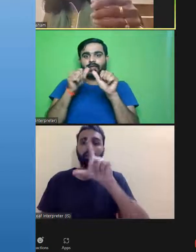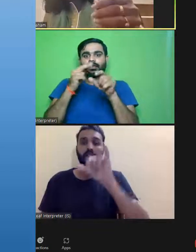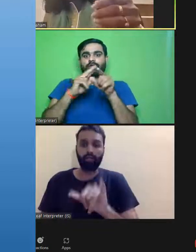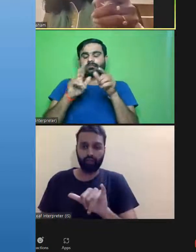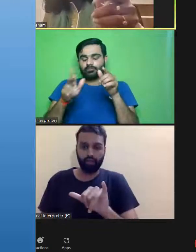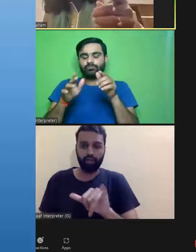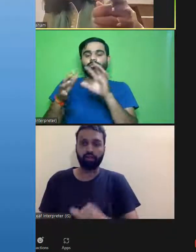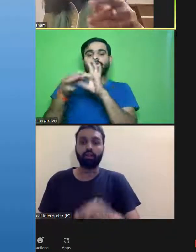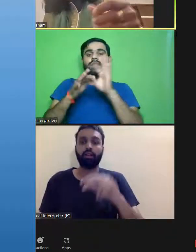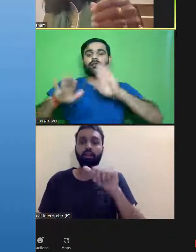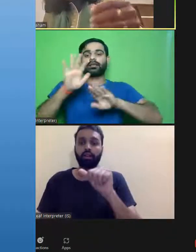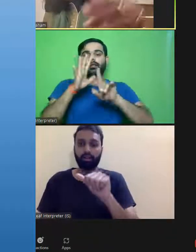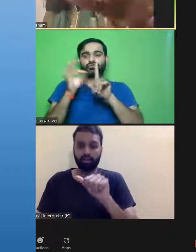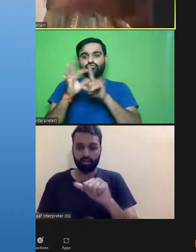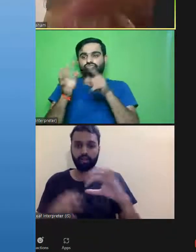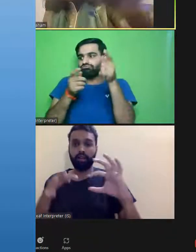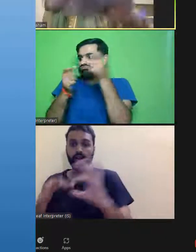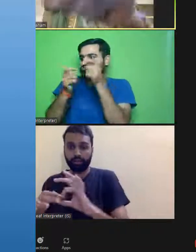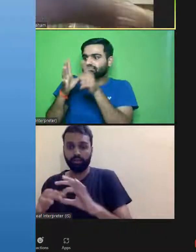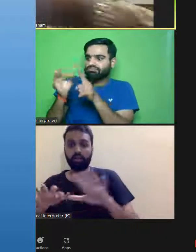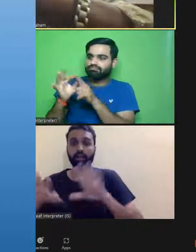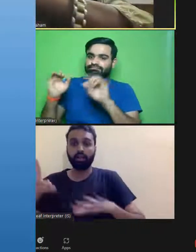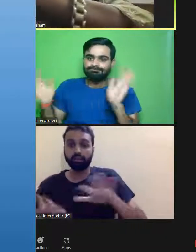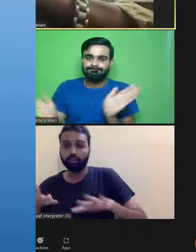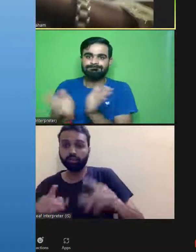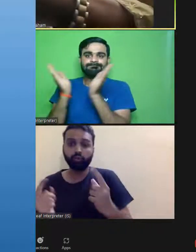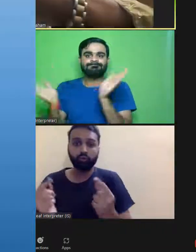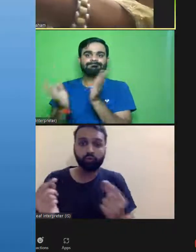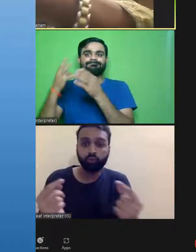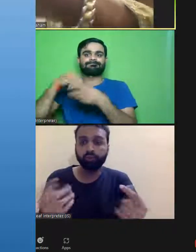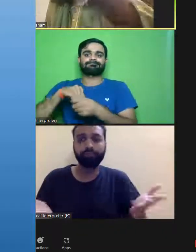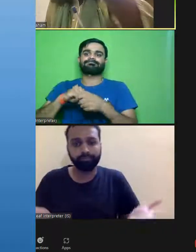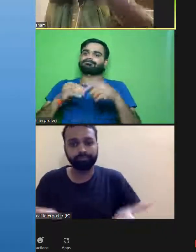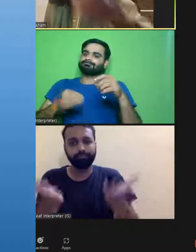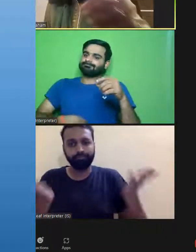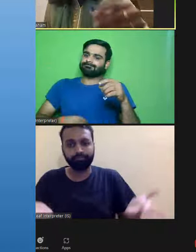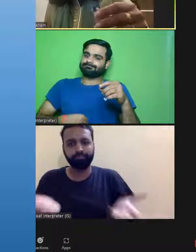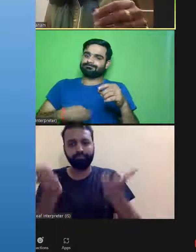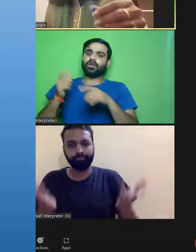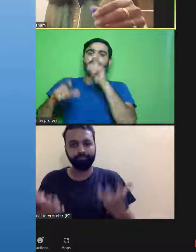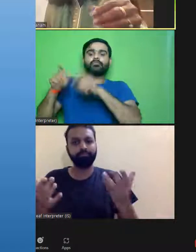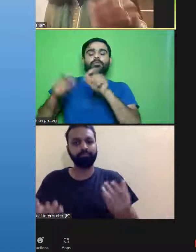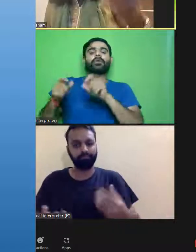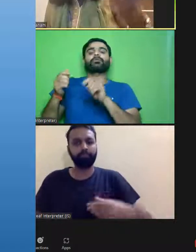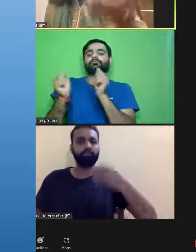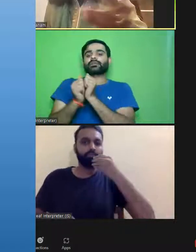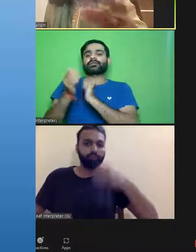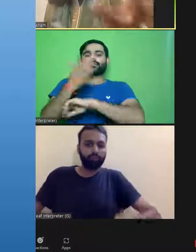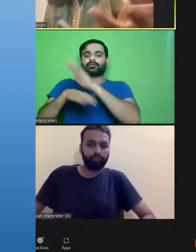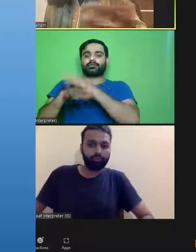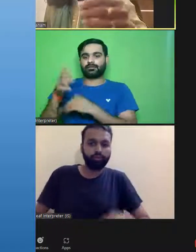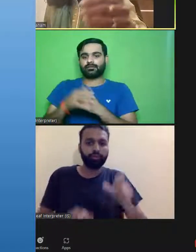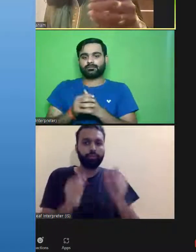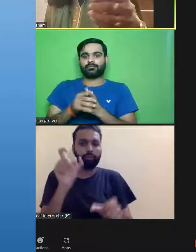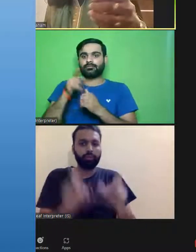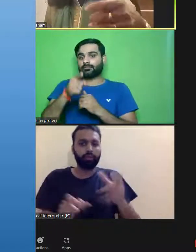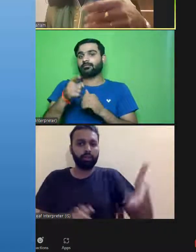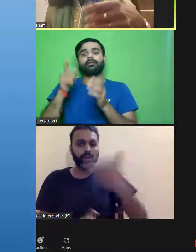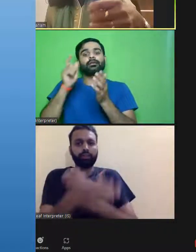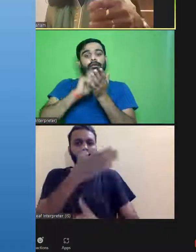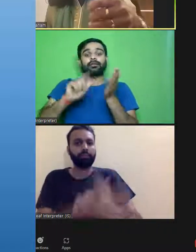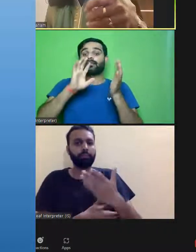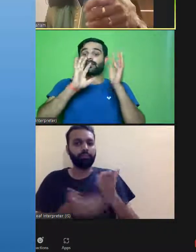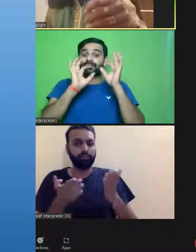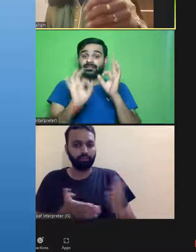role to eliminate poverty and hunger for people with disabilities. So very little is